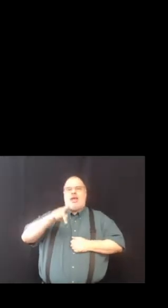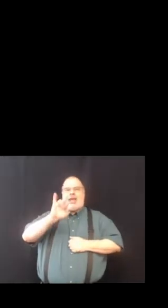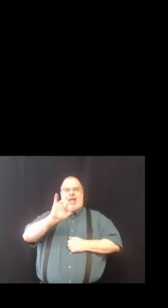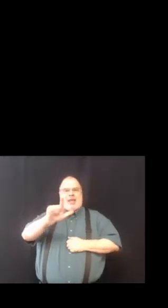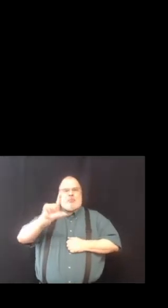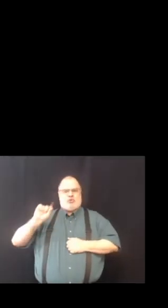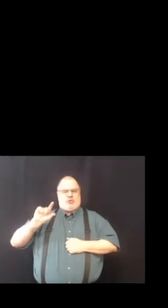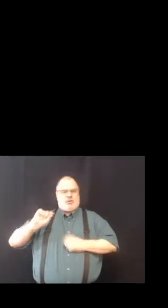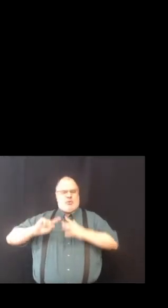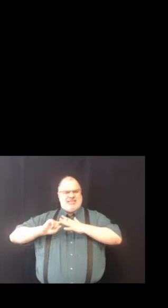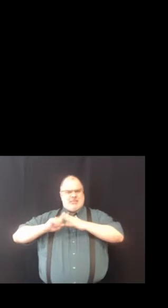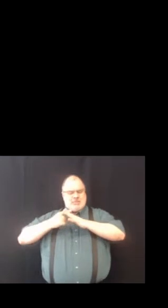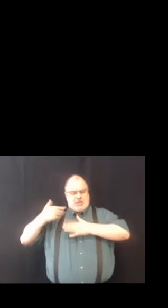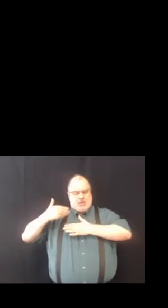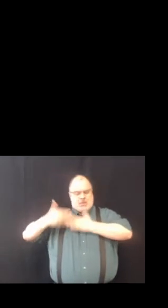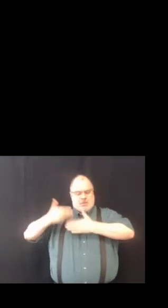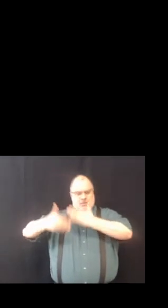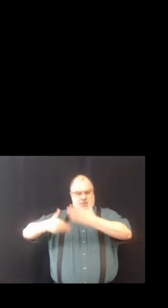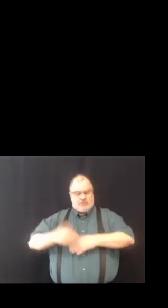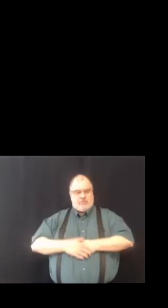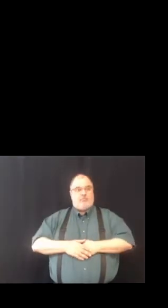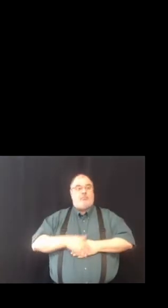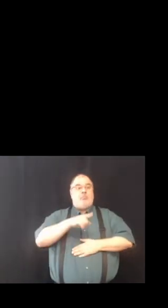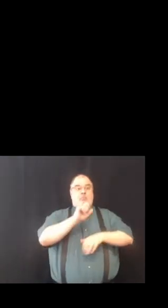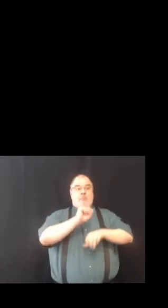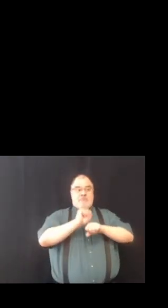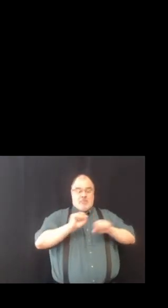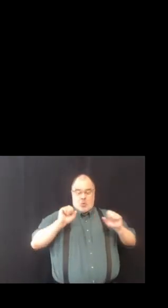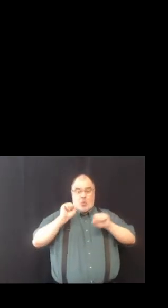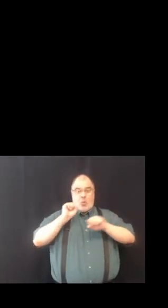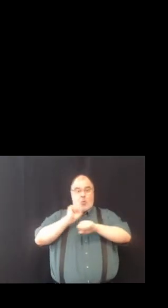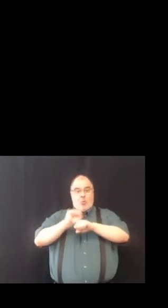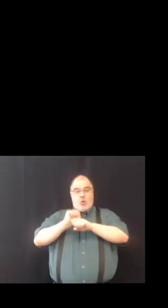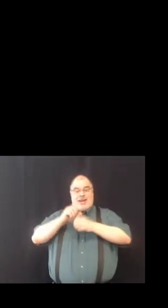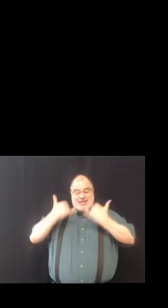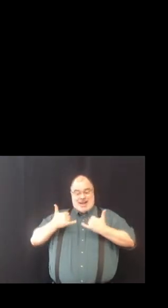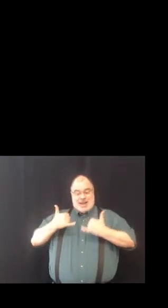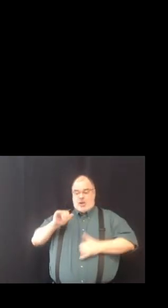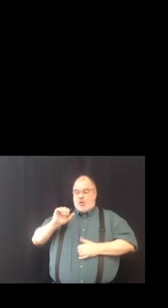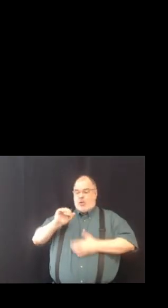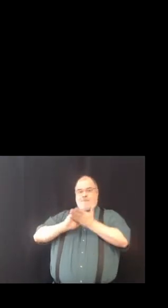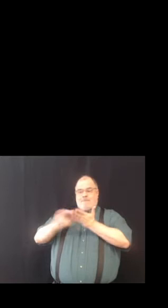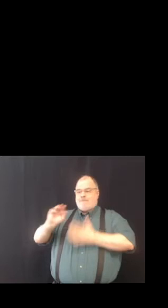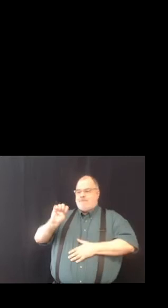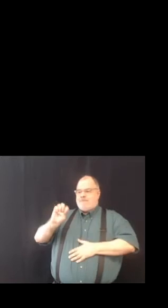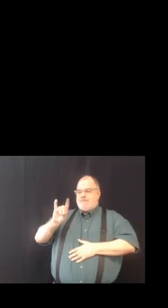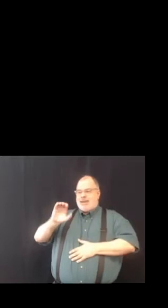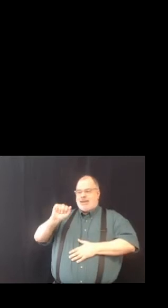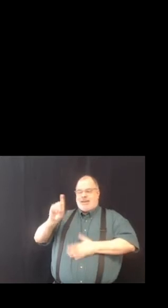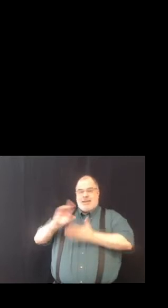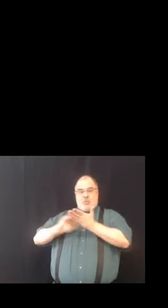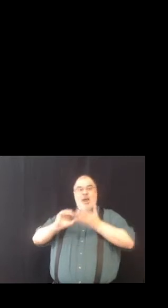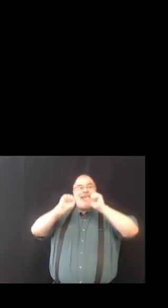an opportunity to allow individuals who are currently enrolled in Medicaid waivers to have the option to receive paid